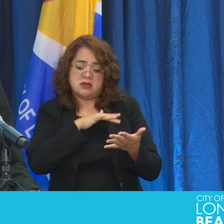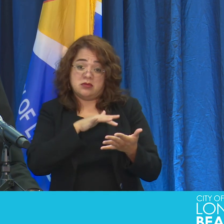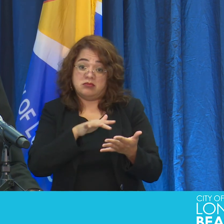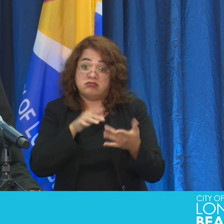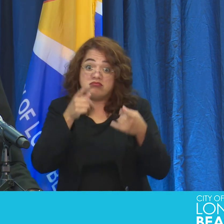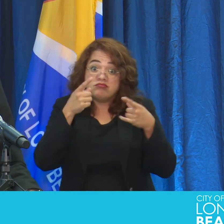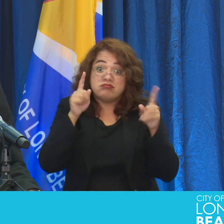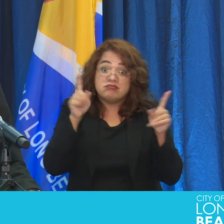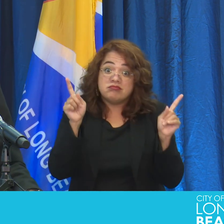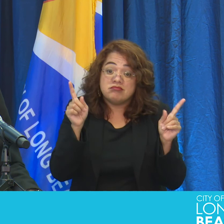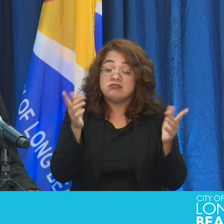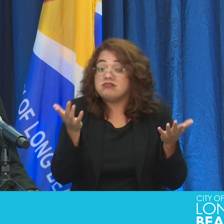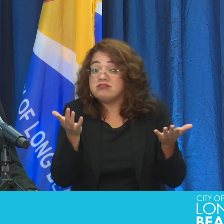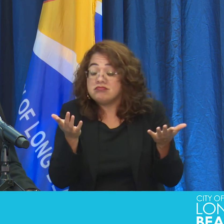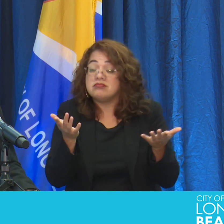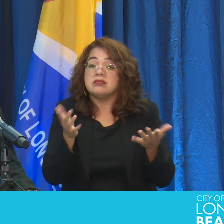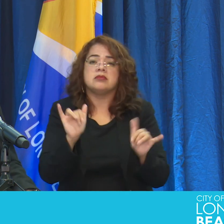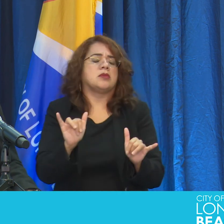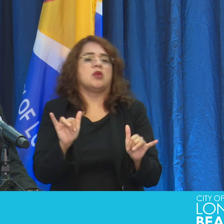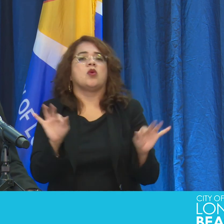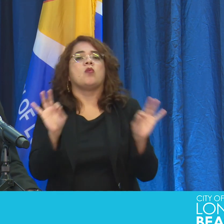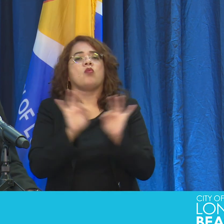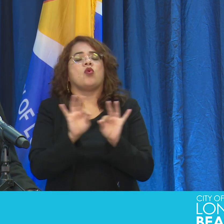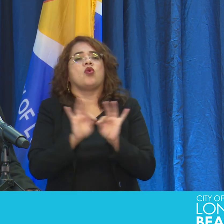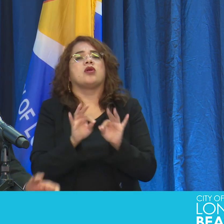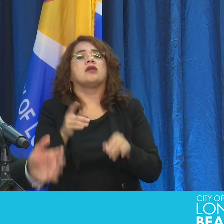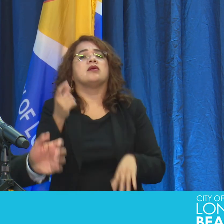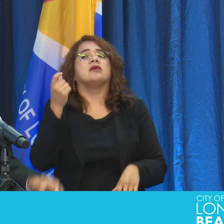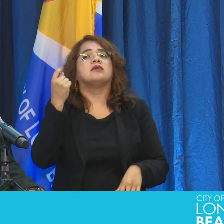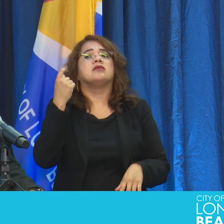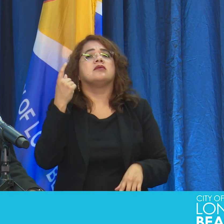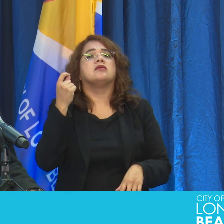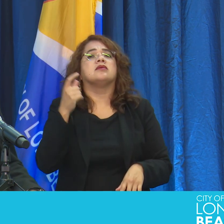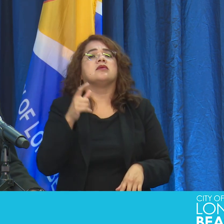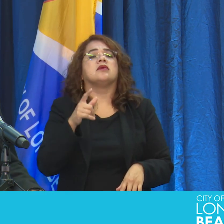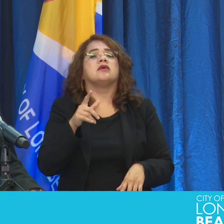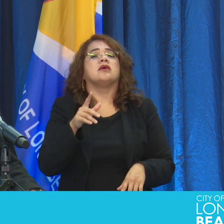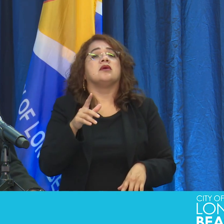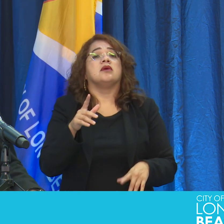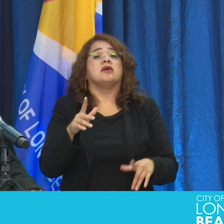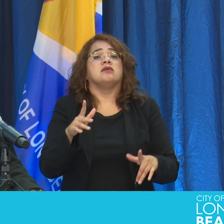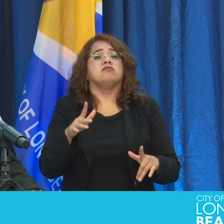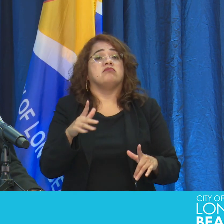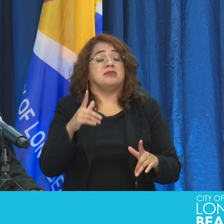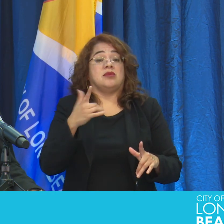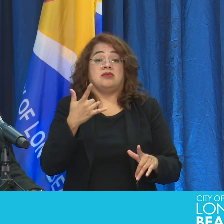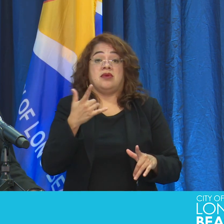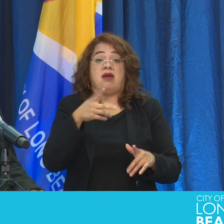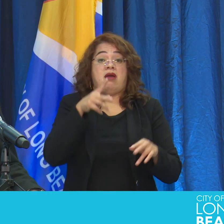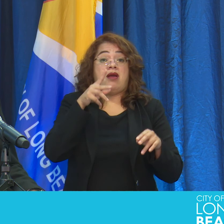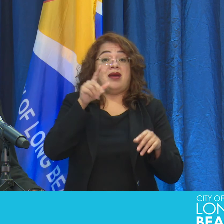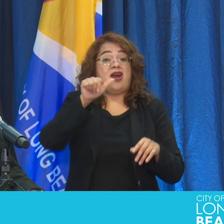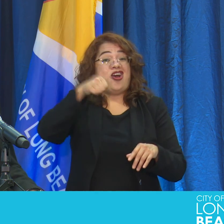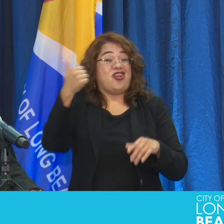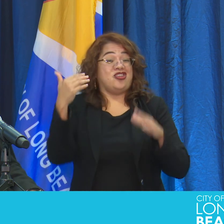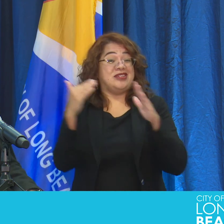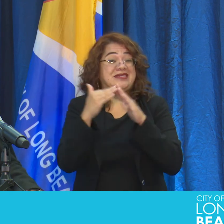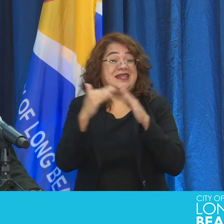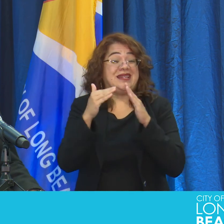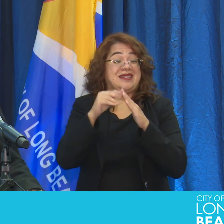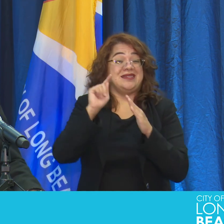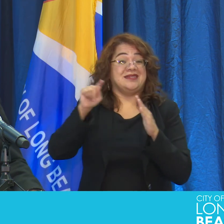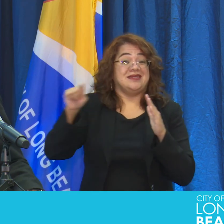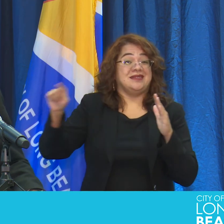probably comparable or around the same, if not more, than some of the cuts you're seeing in other cities or our